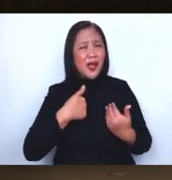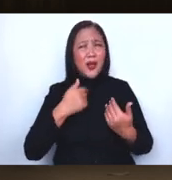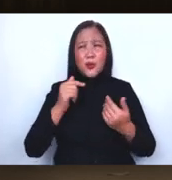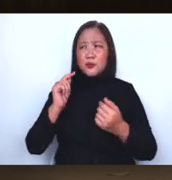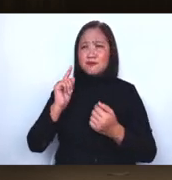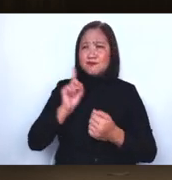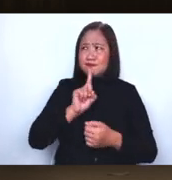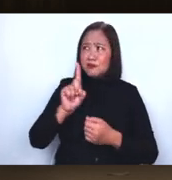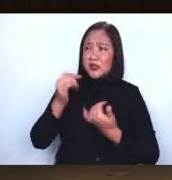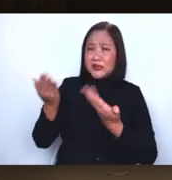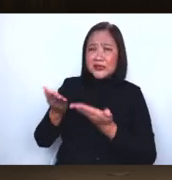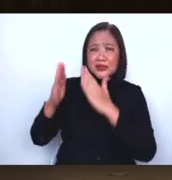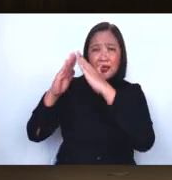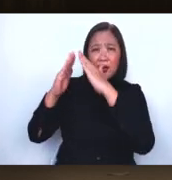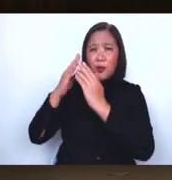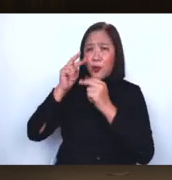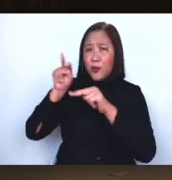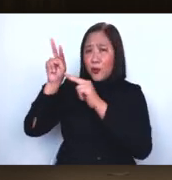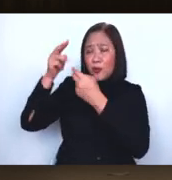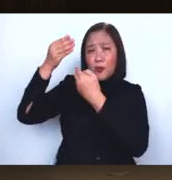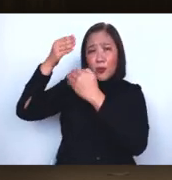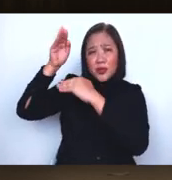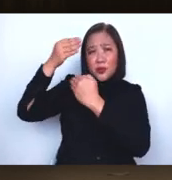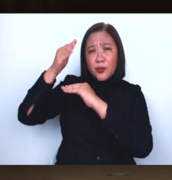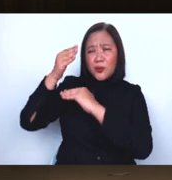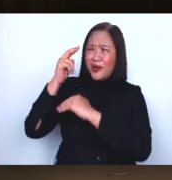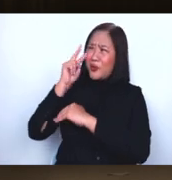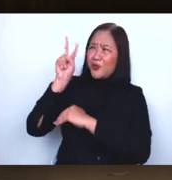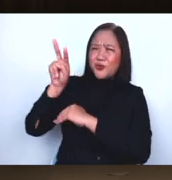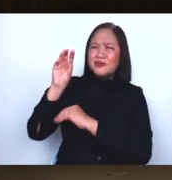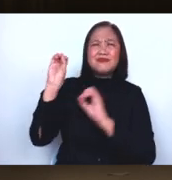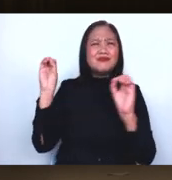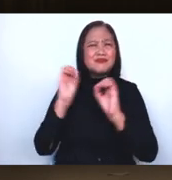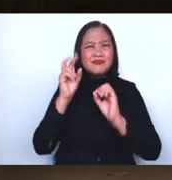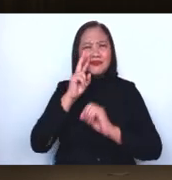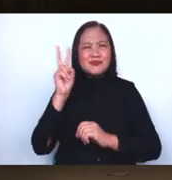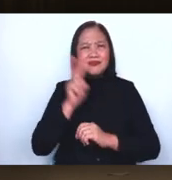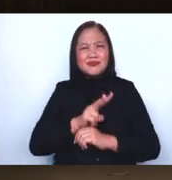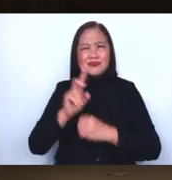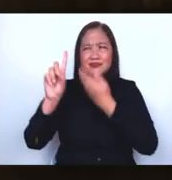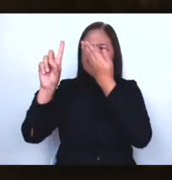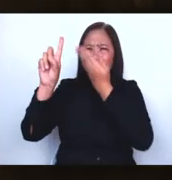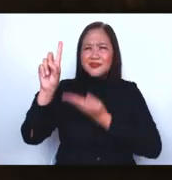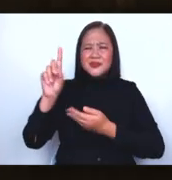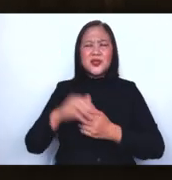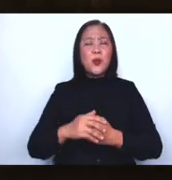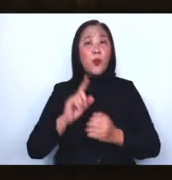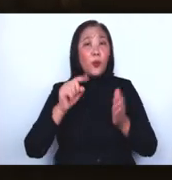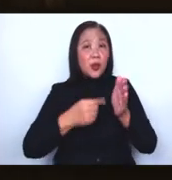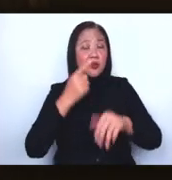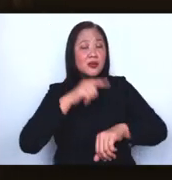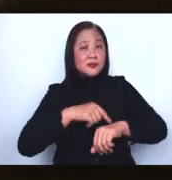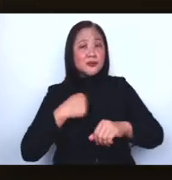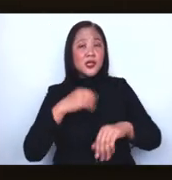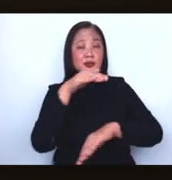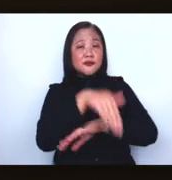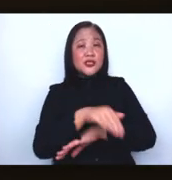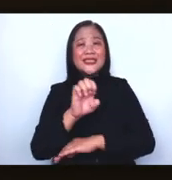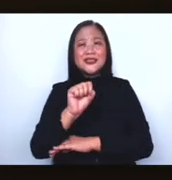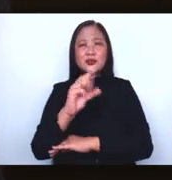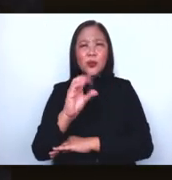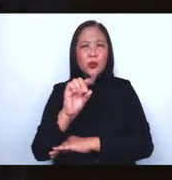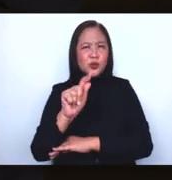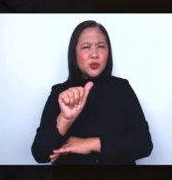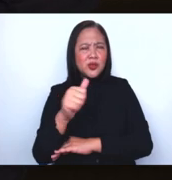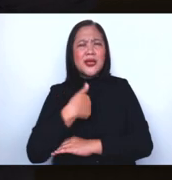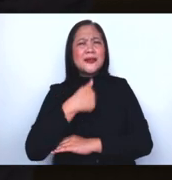Oftentimes, I would pass by this house and I would look up at the window, but I never saw you. Just that one time, that afternoon